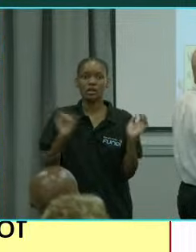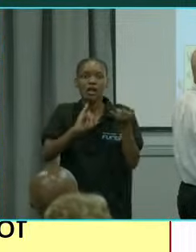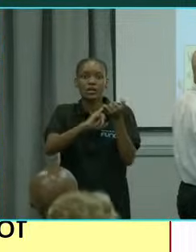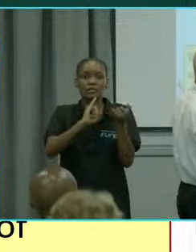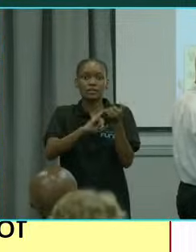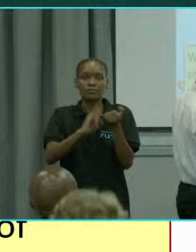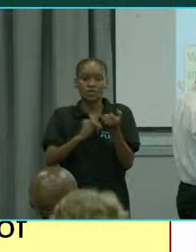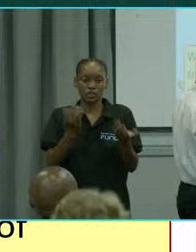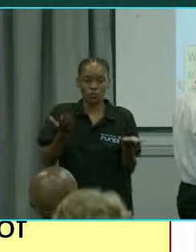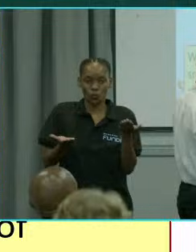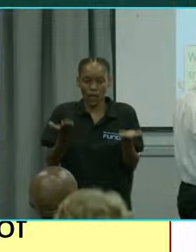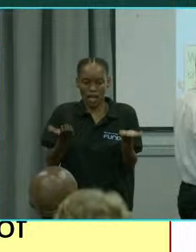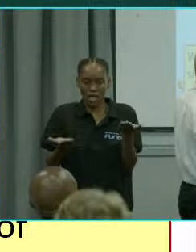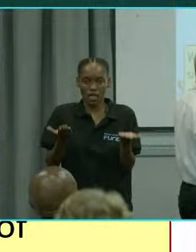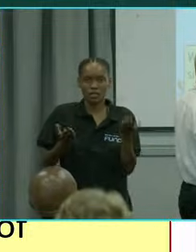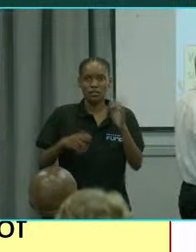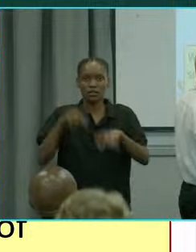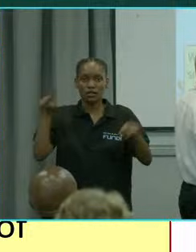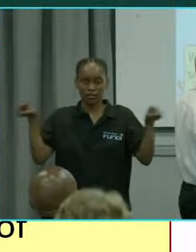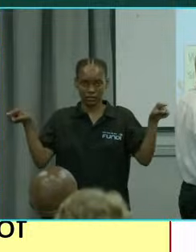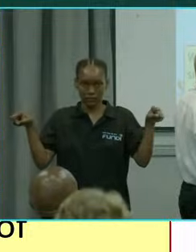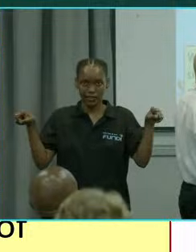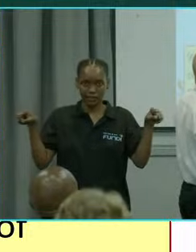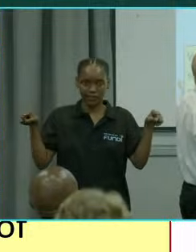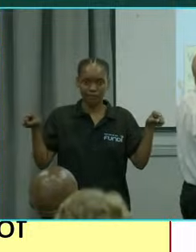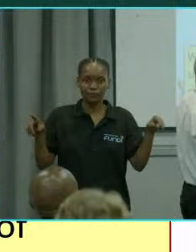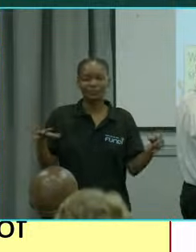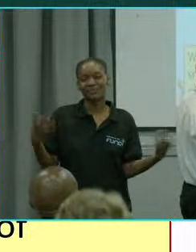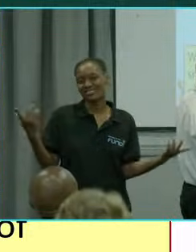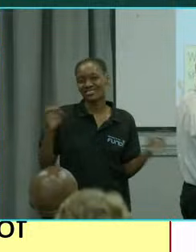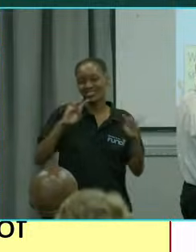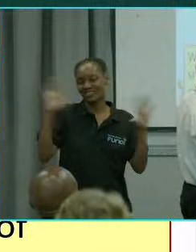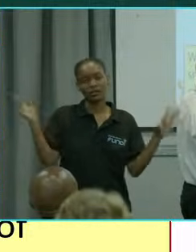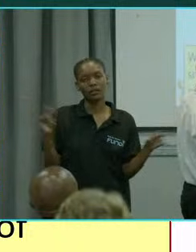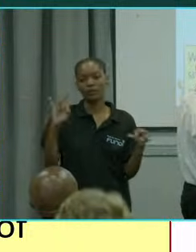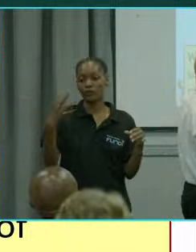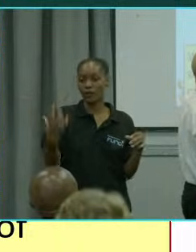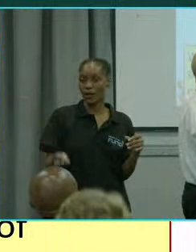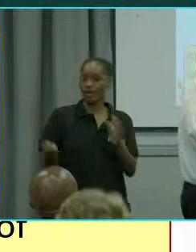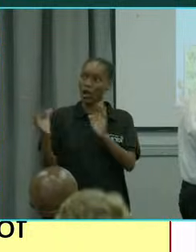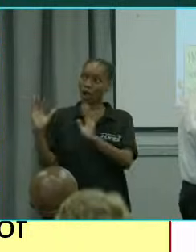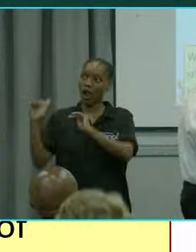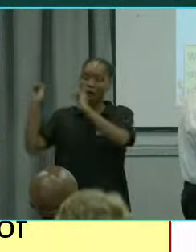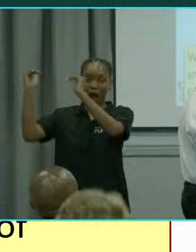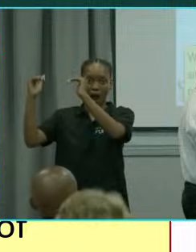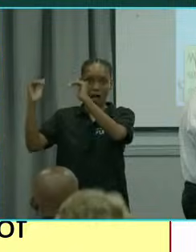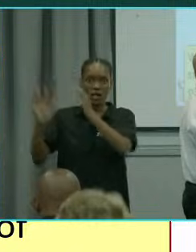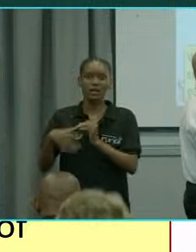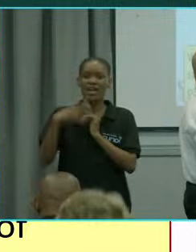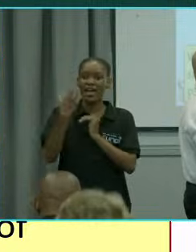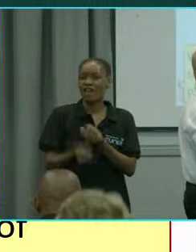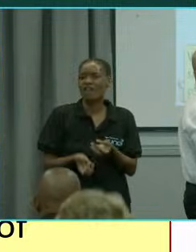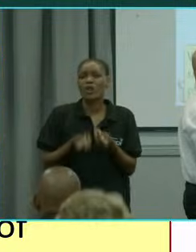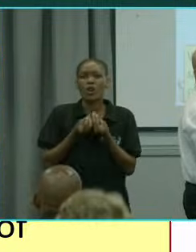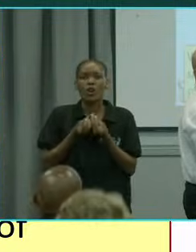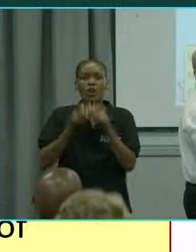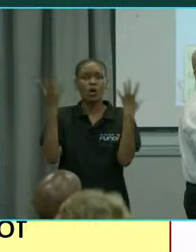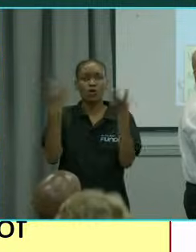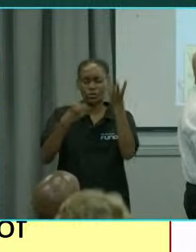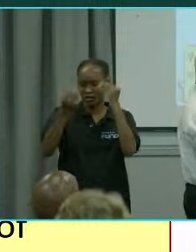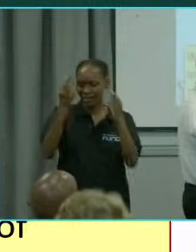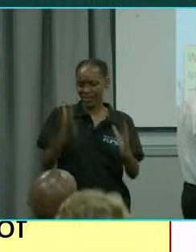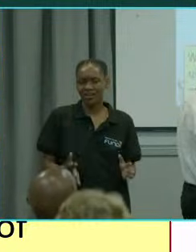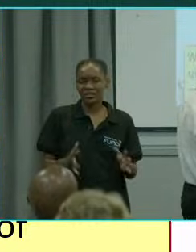differentially. Obviously, if you have a highly weighted subject with a lot of learners in